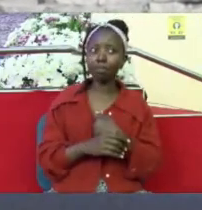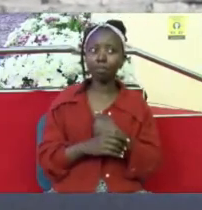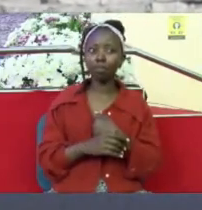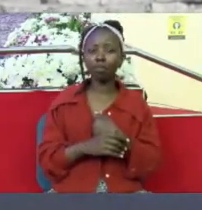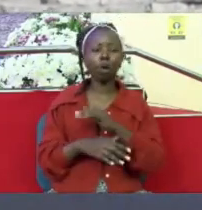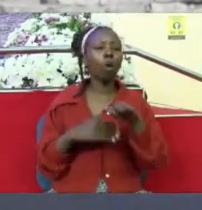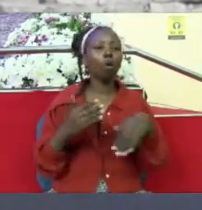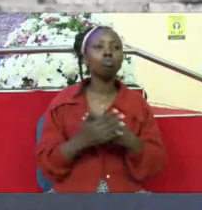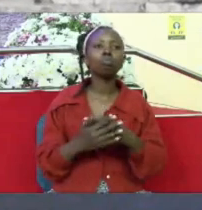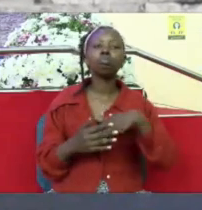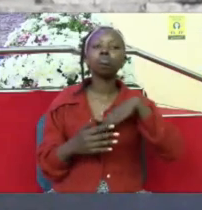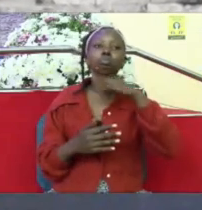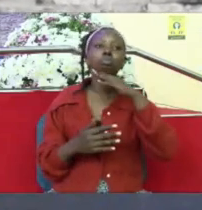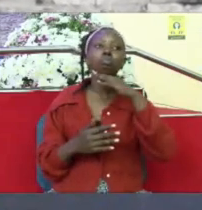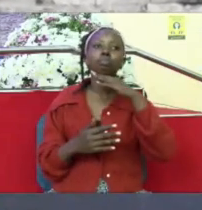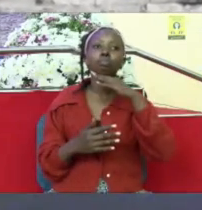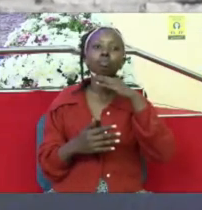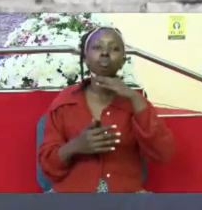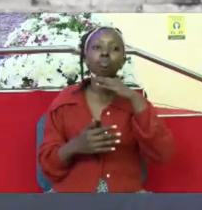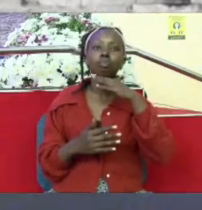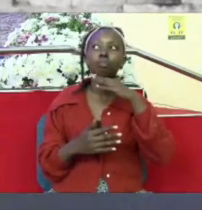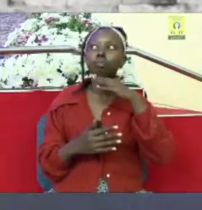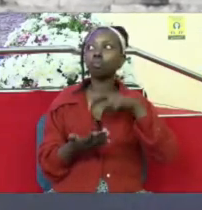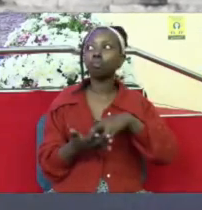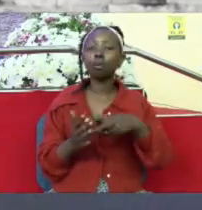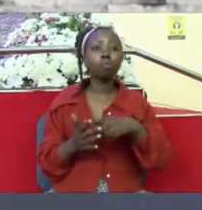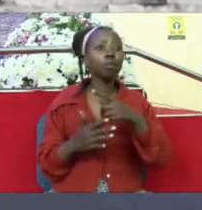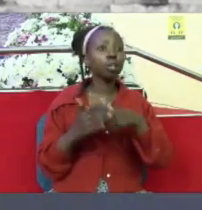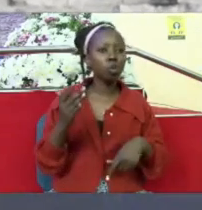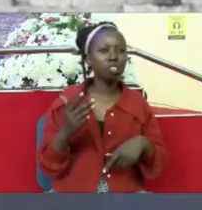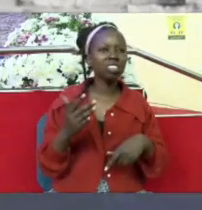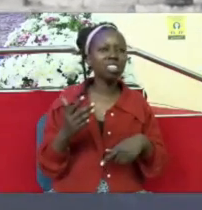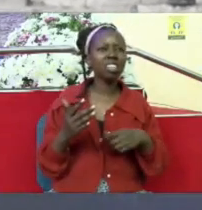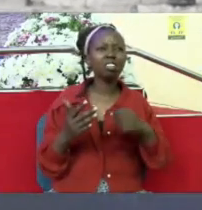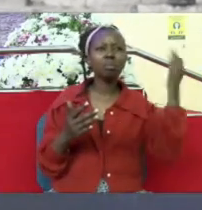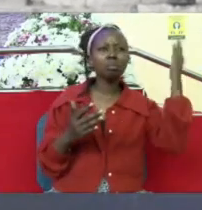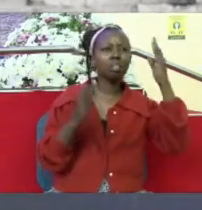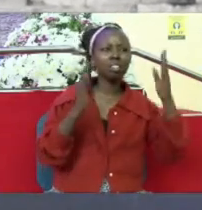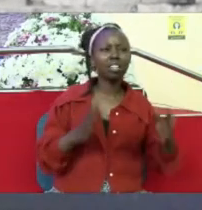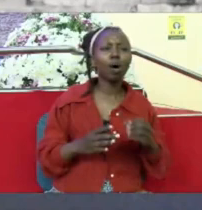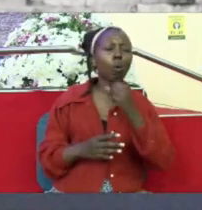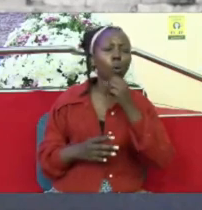all gone. Wote wameenda. In other words, kwa maneno mengine alikuwa amekaa. Hakuwa naomba.